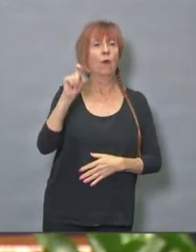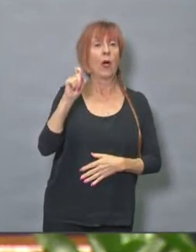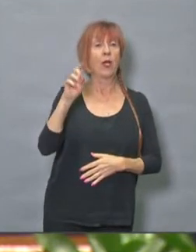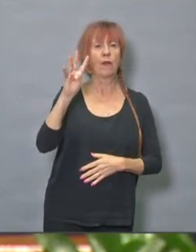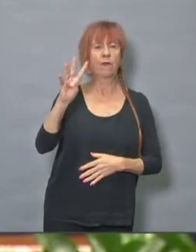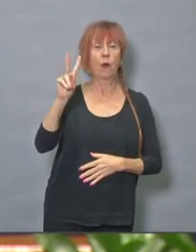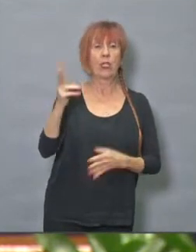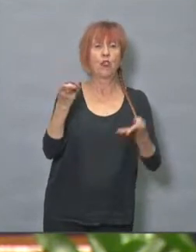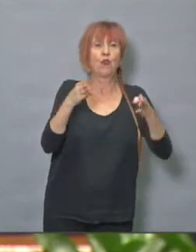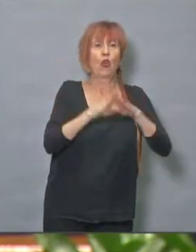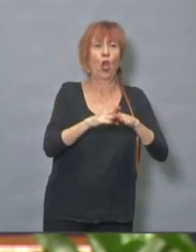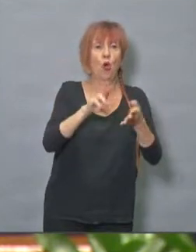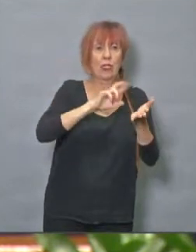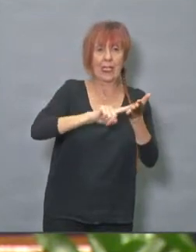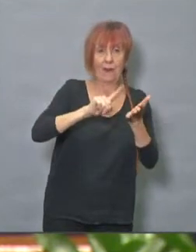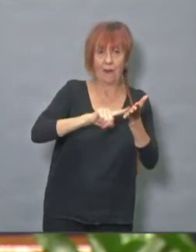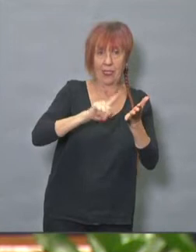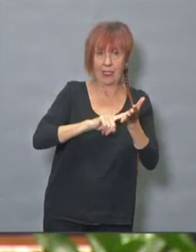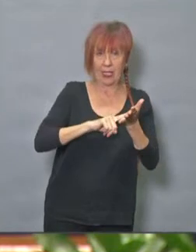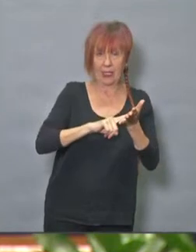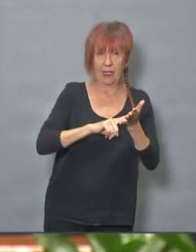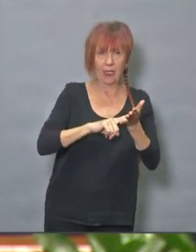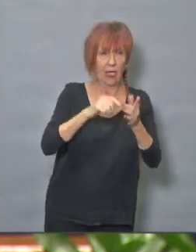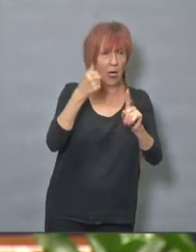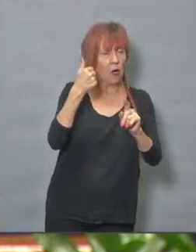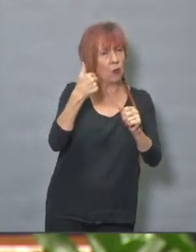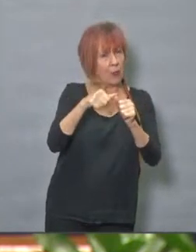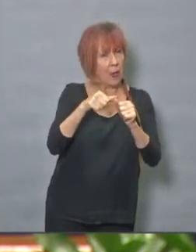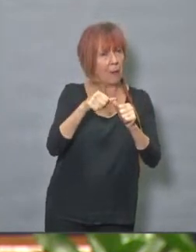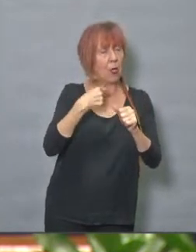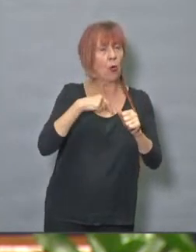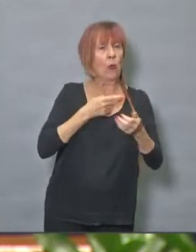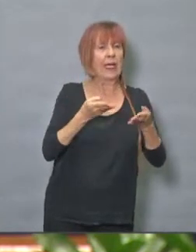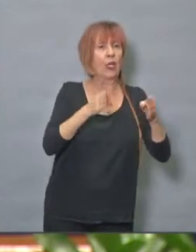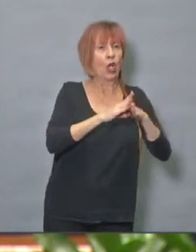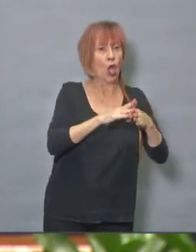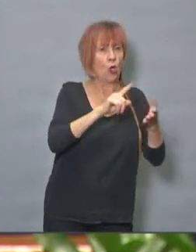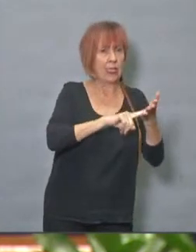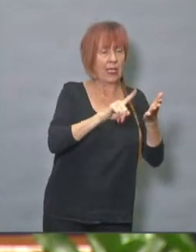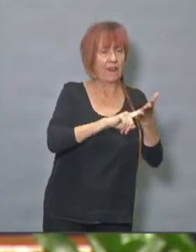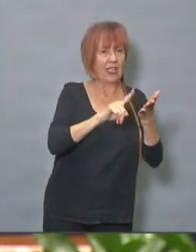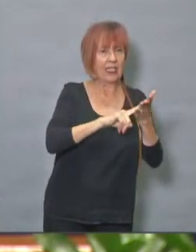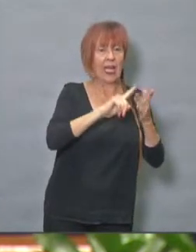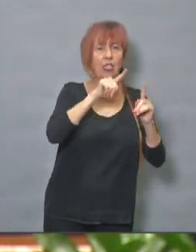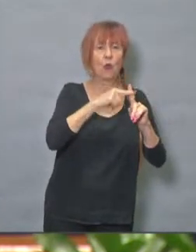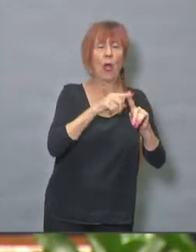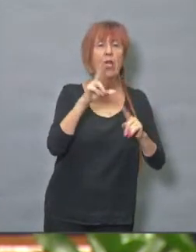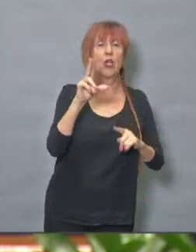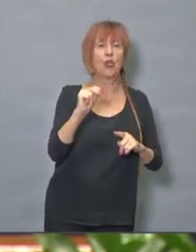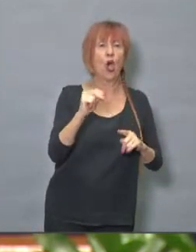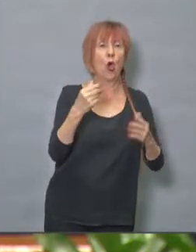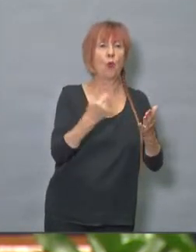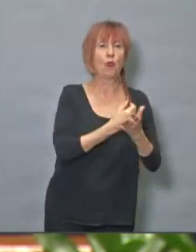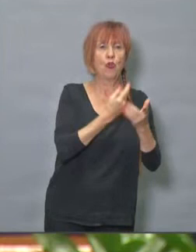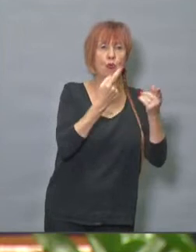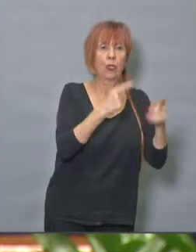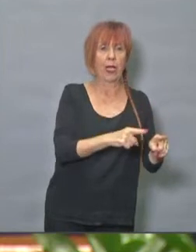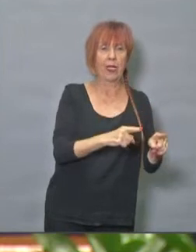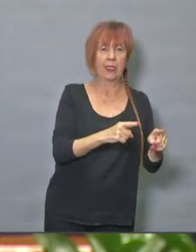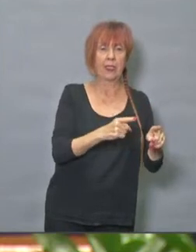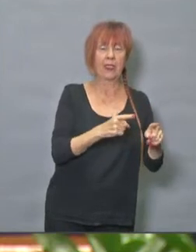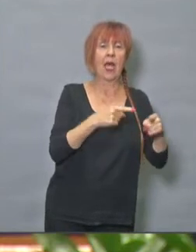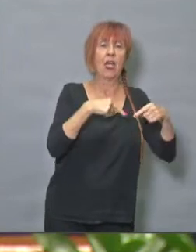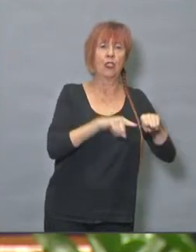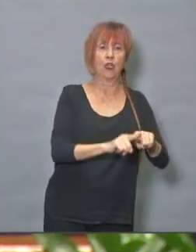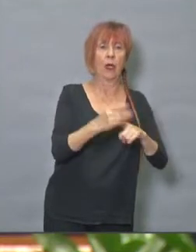closed investigations. And as a reminder, we close an investigation when we have no new cases over a 14-day period.